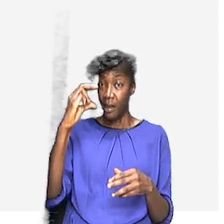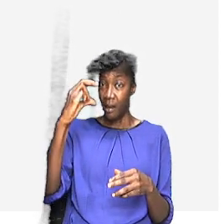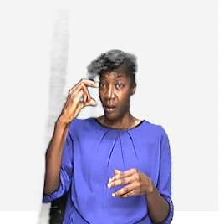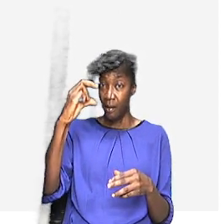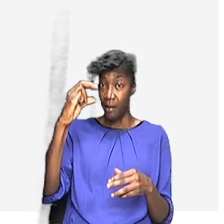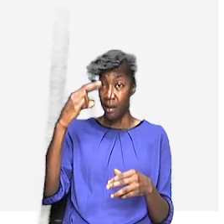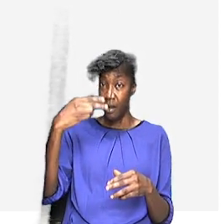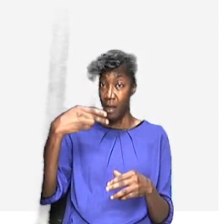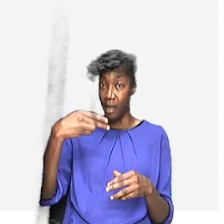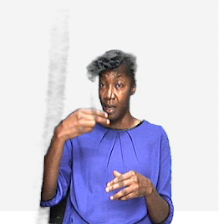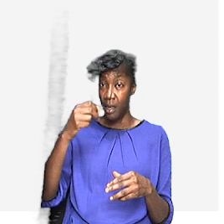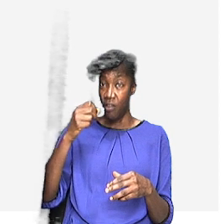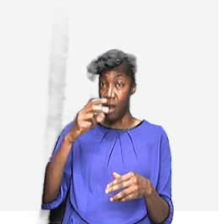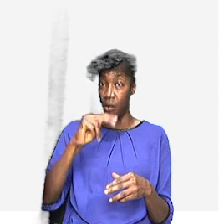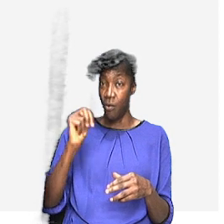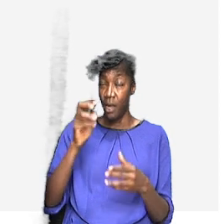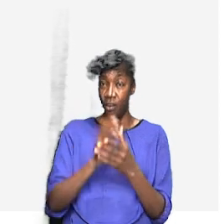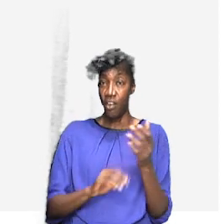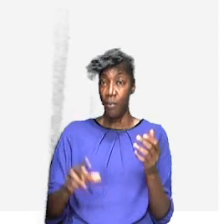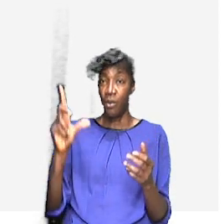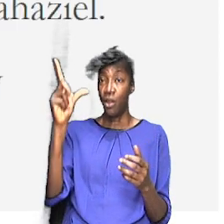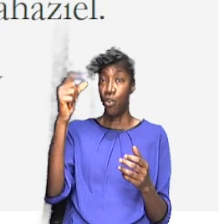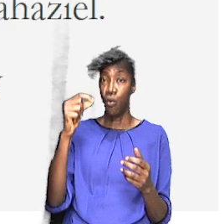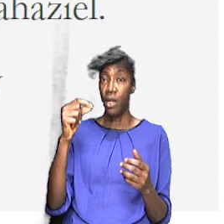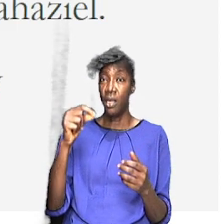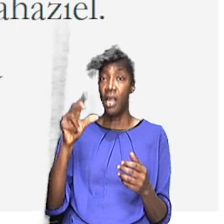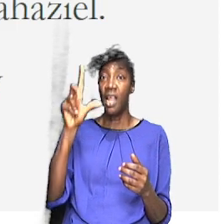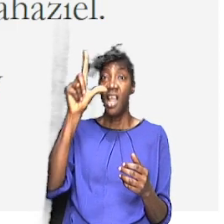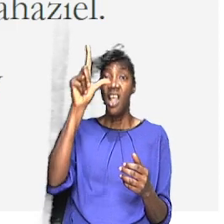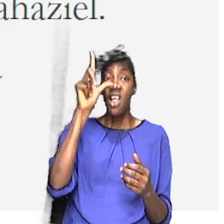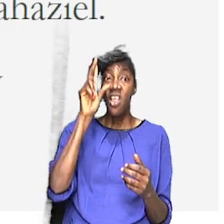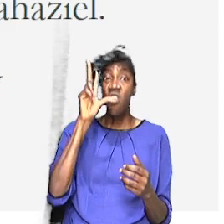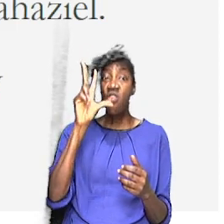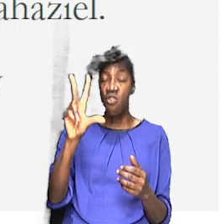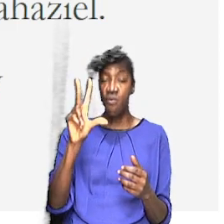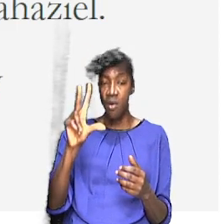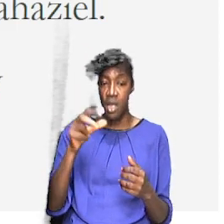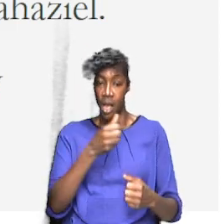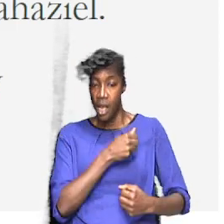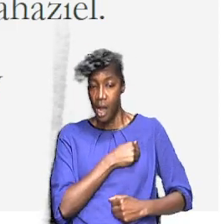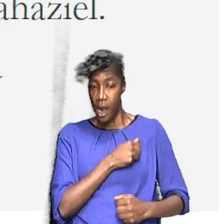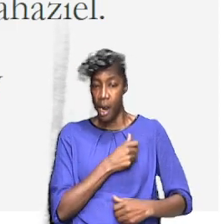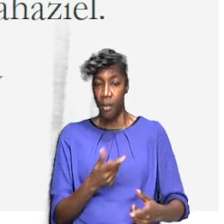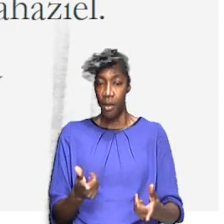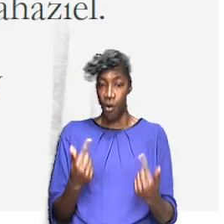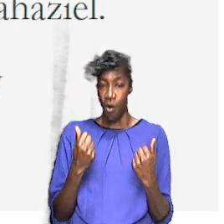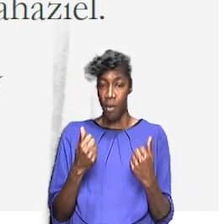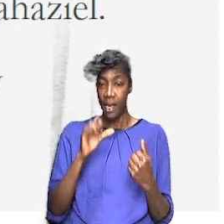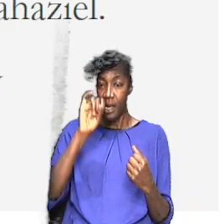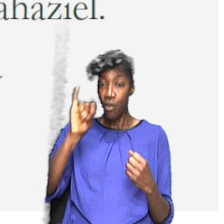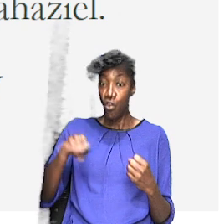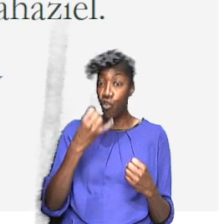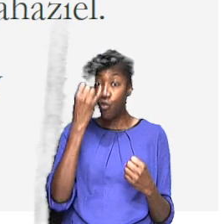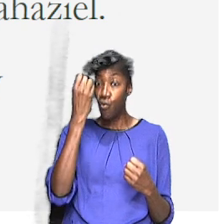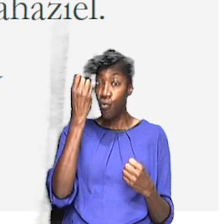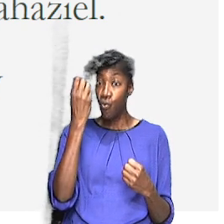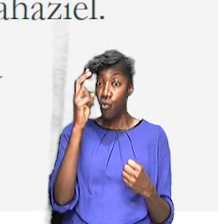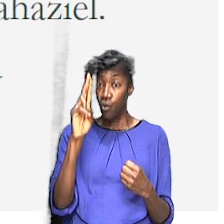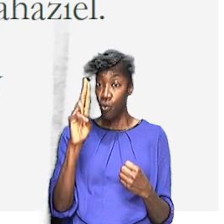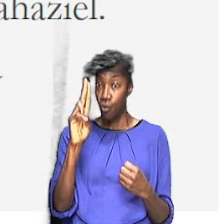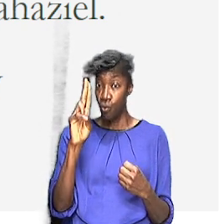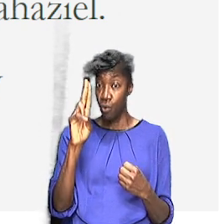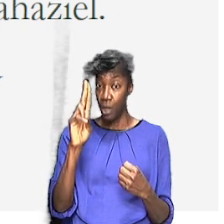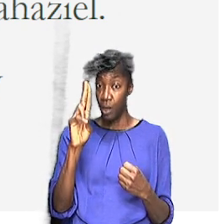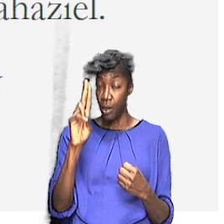20, we see a situation where three armies came up against Judah. And Judah in